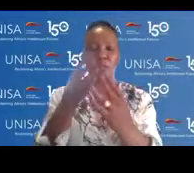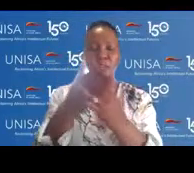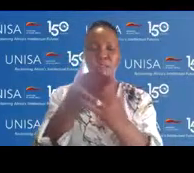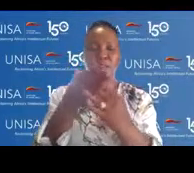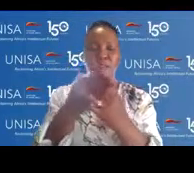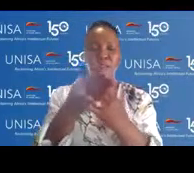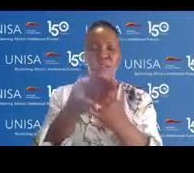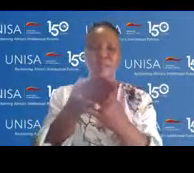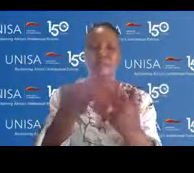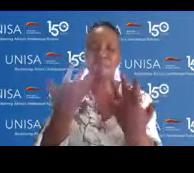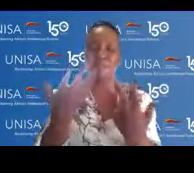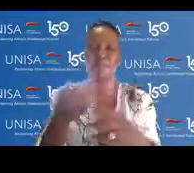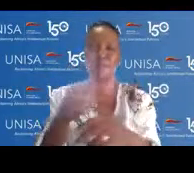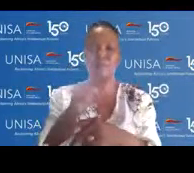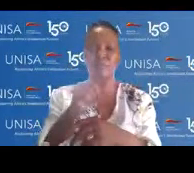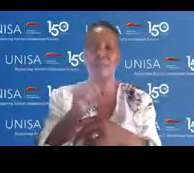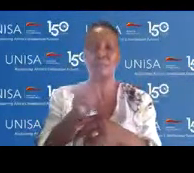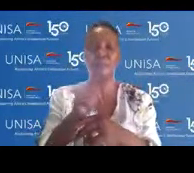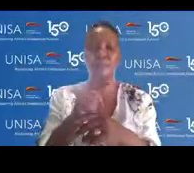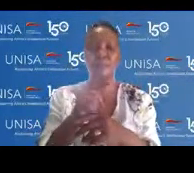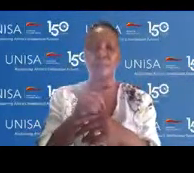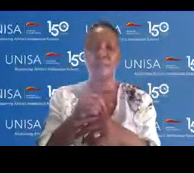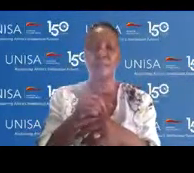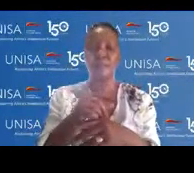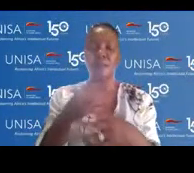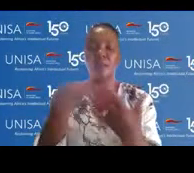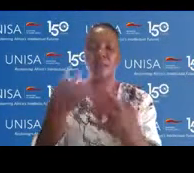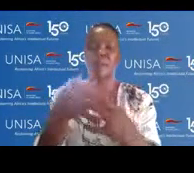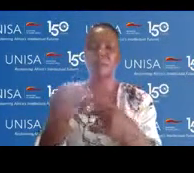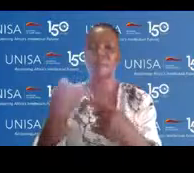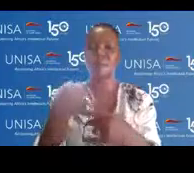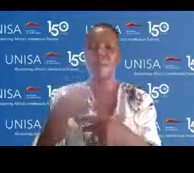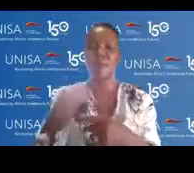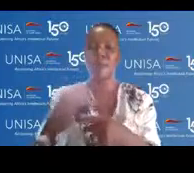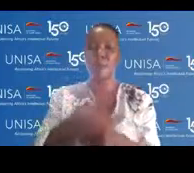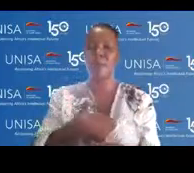even in China, for instance, they do not give out